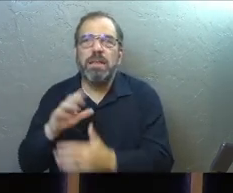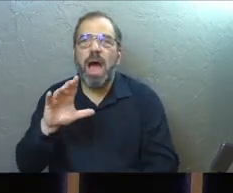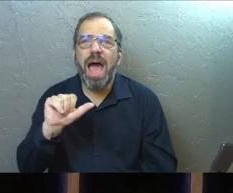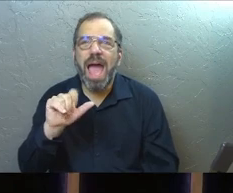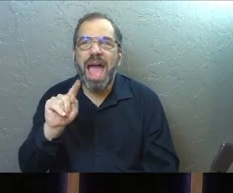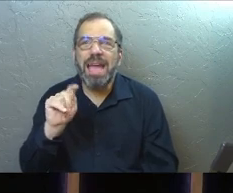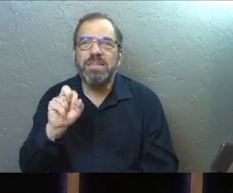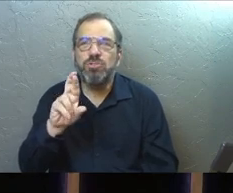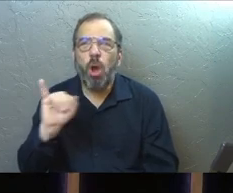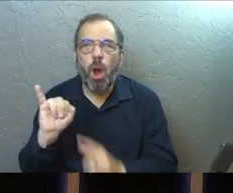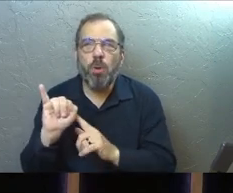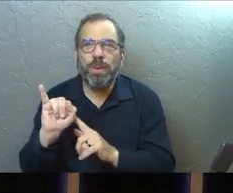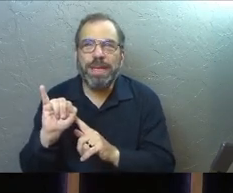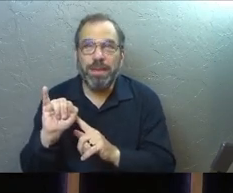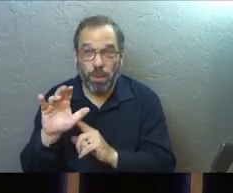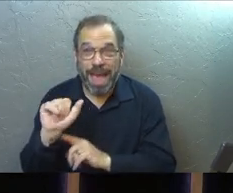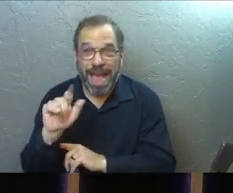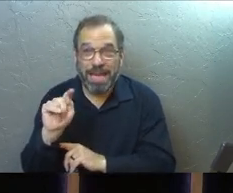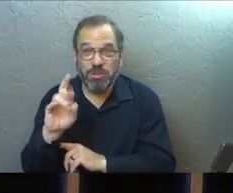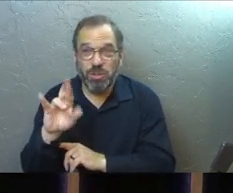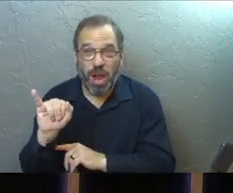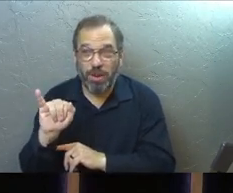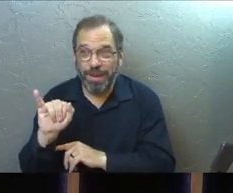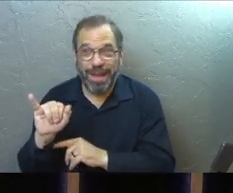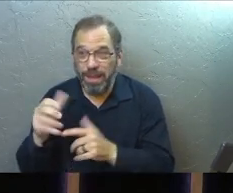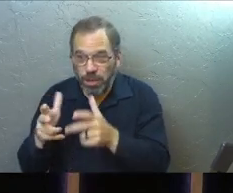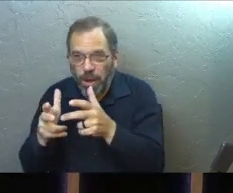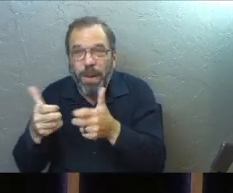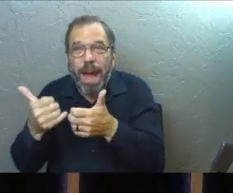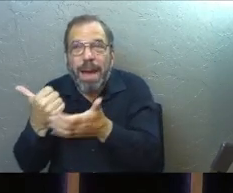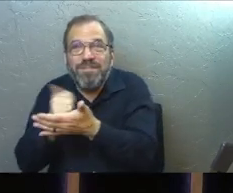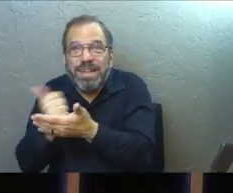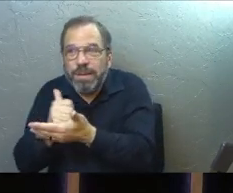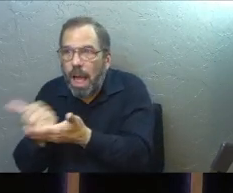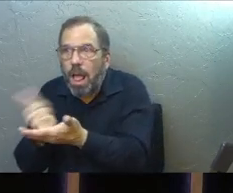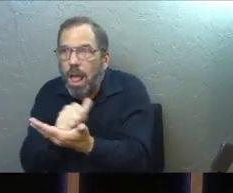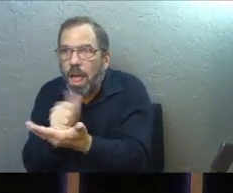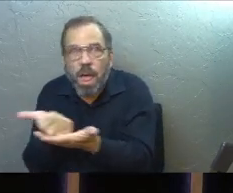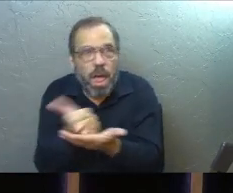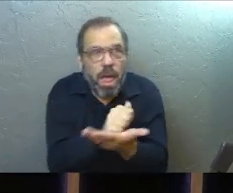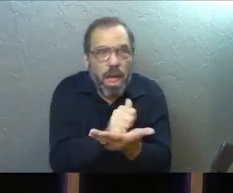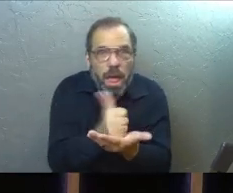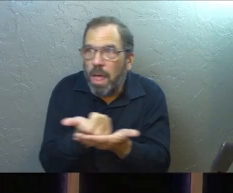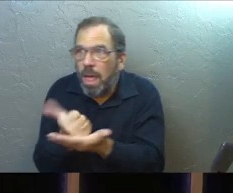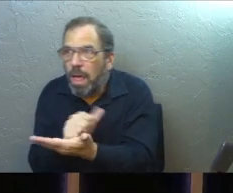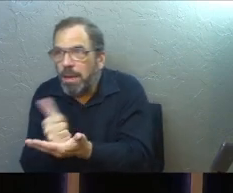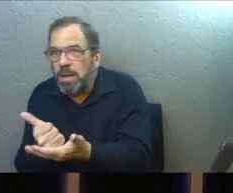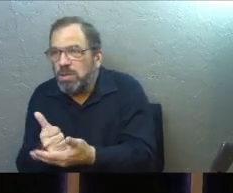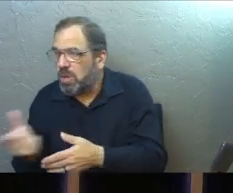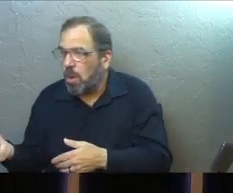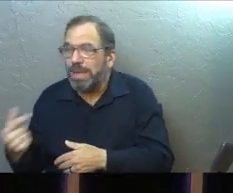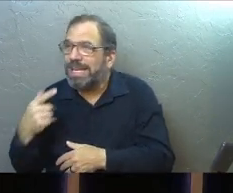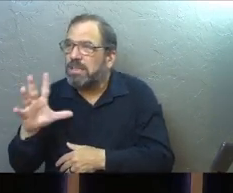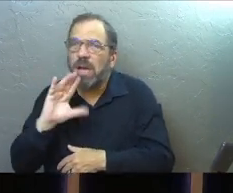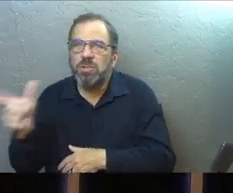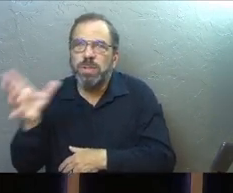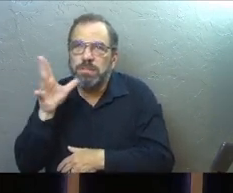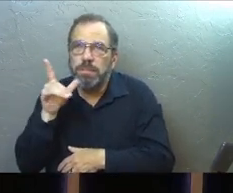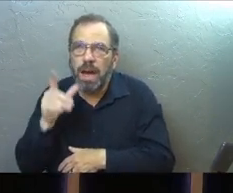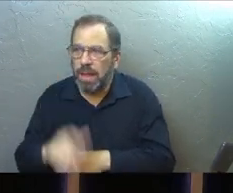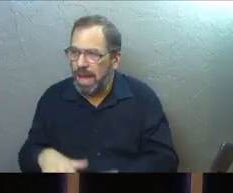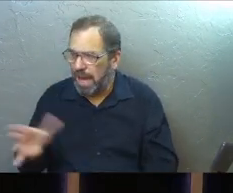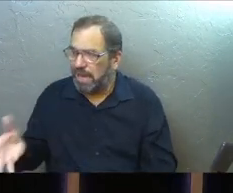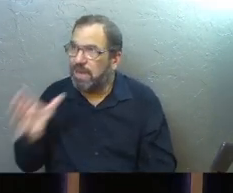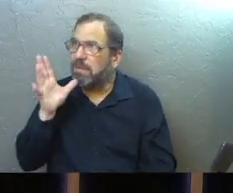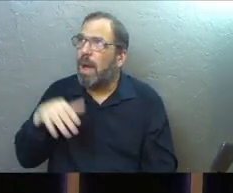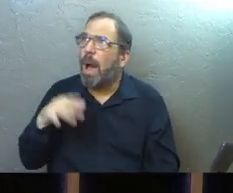Atari in those days. Playing video games, and he has this conversation with his mom, and he just lies